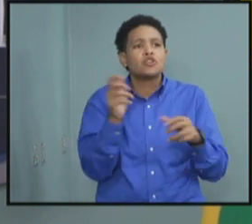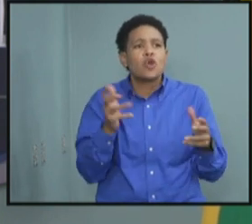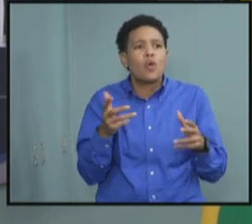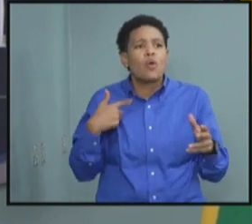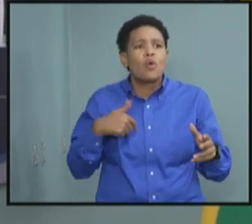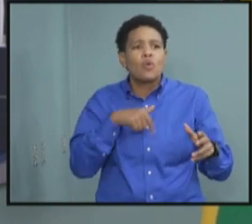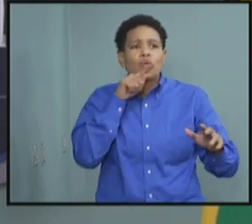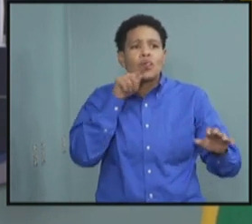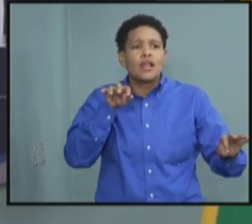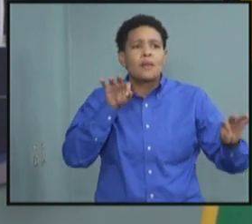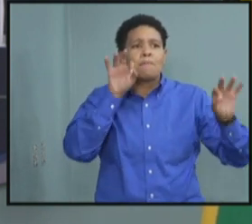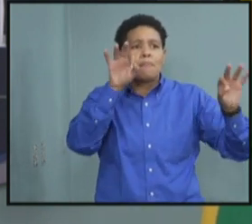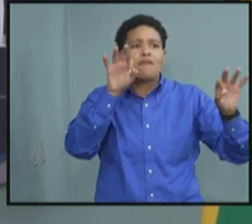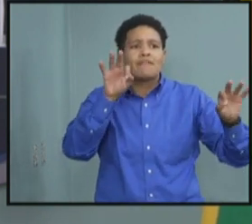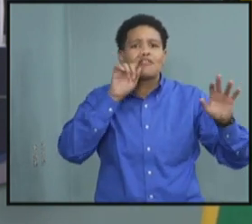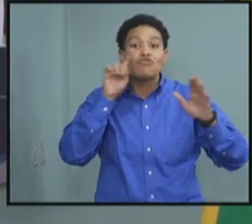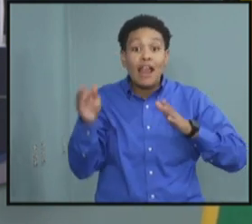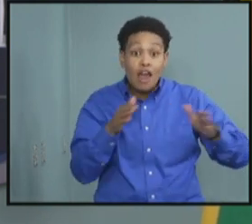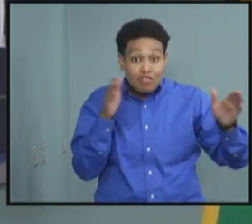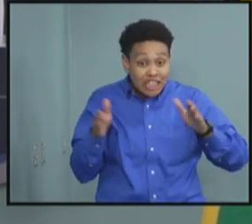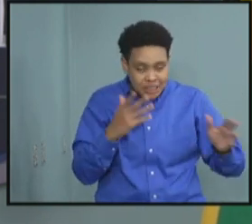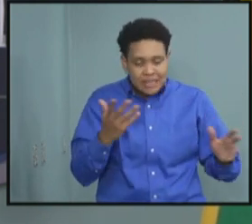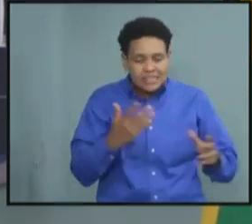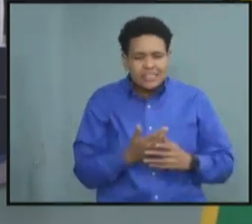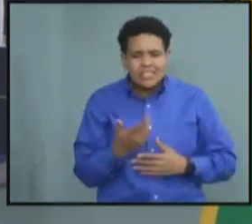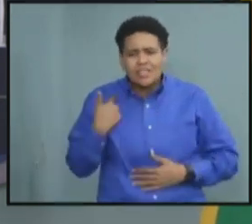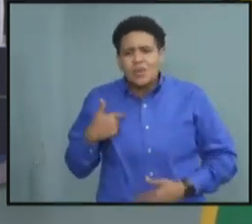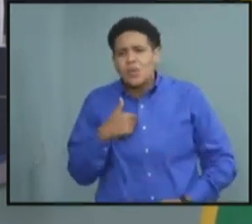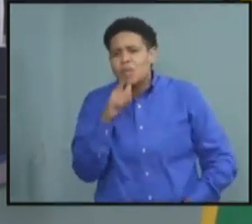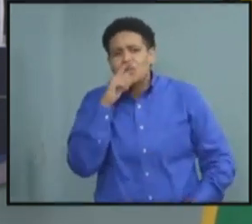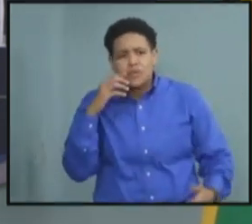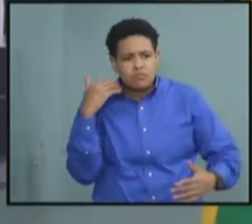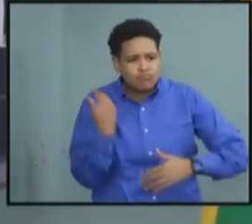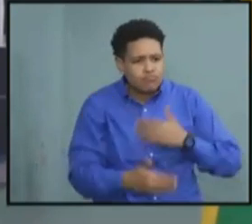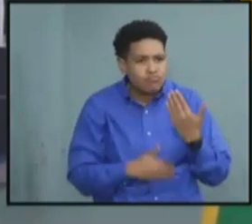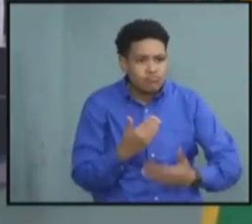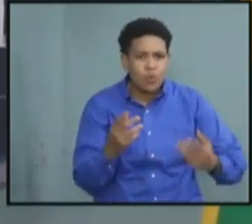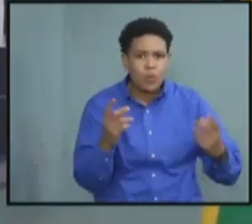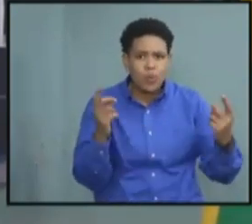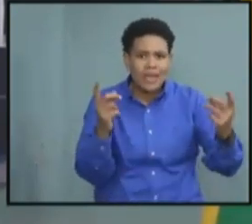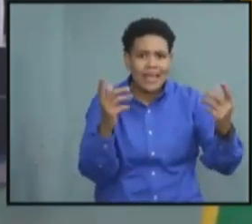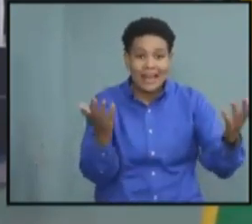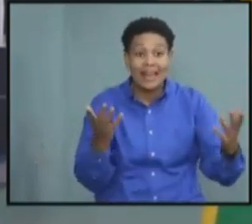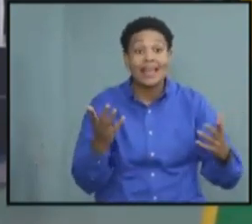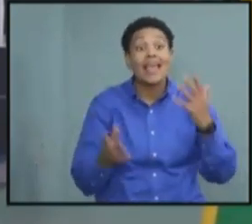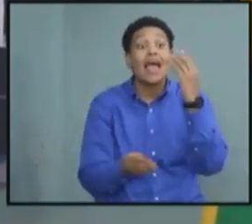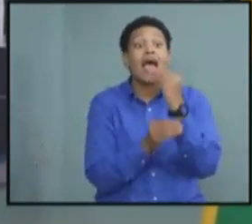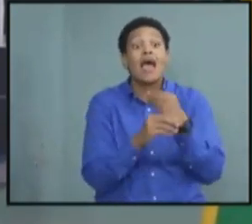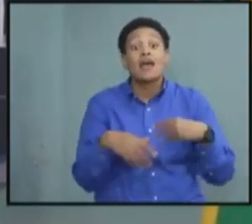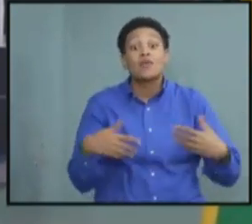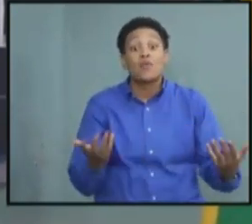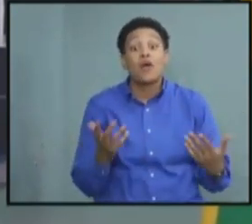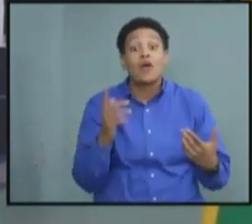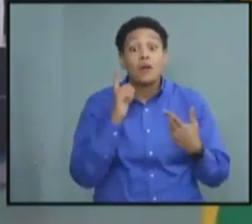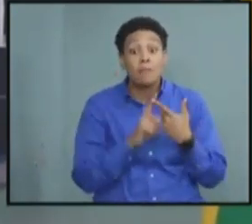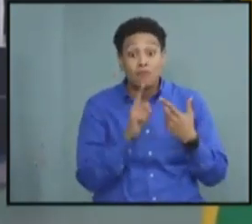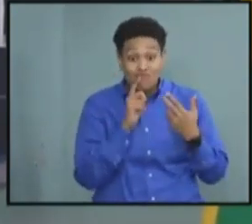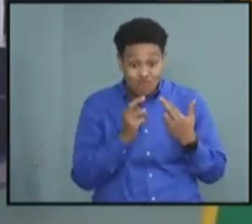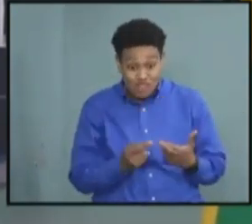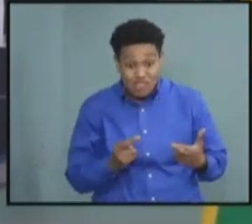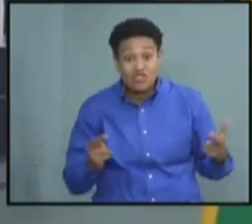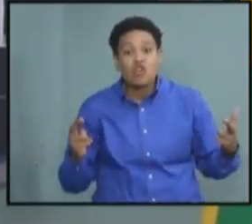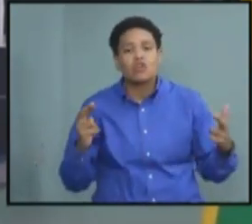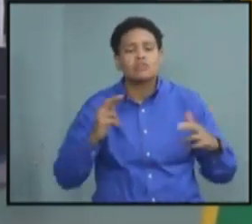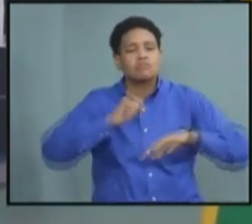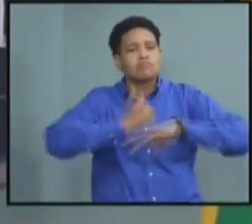we perfect the arrangements, that we move quickly as well and put the resources